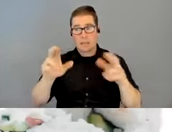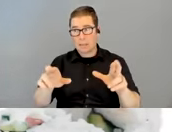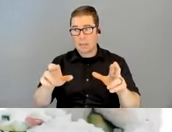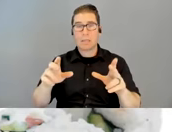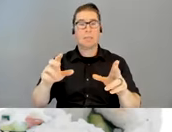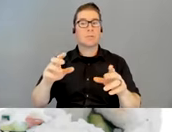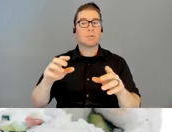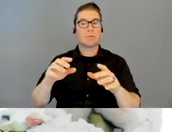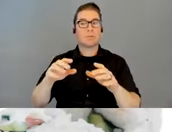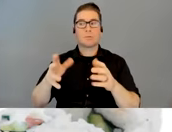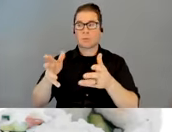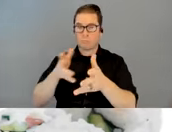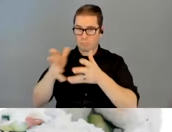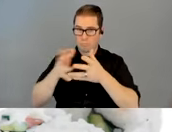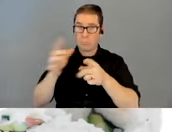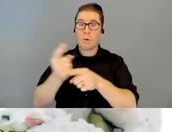of instruction here.